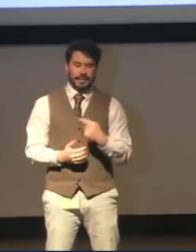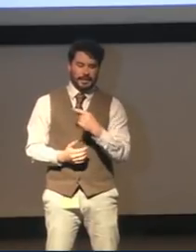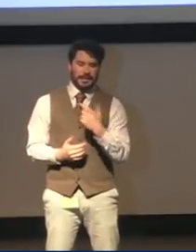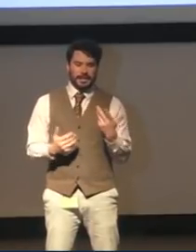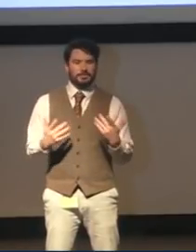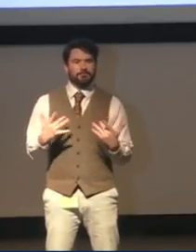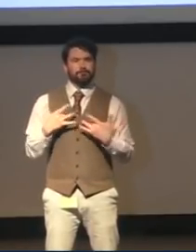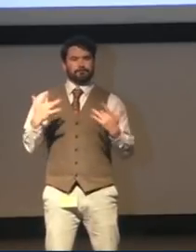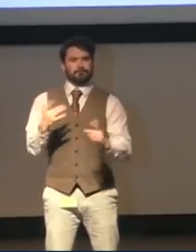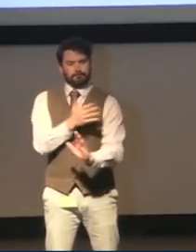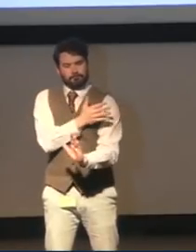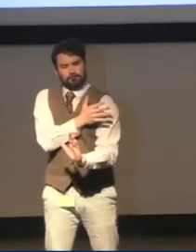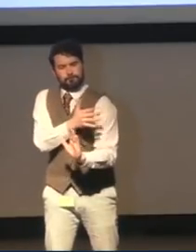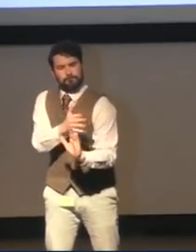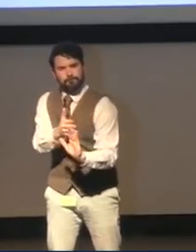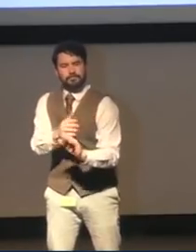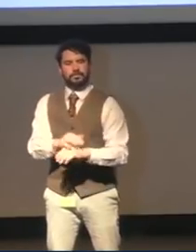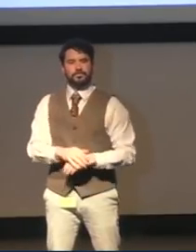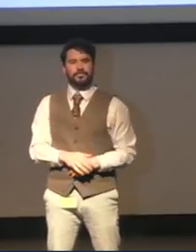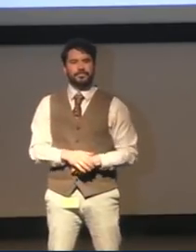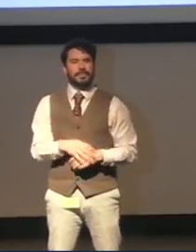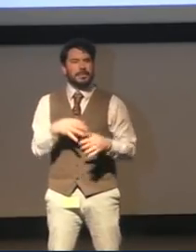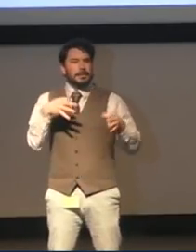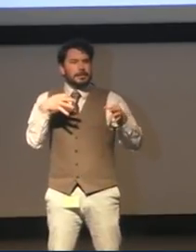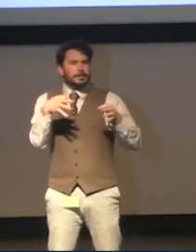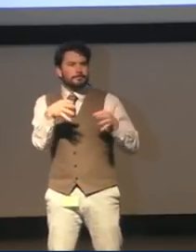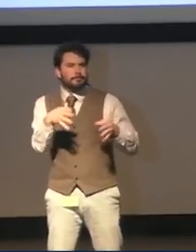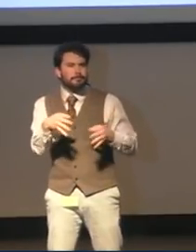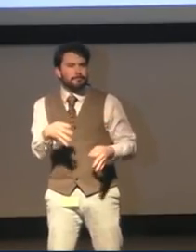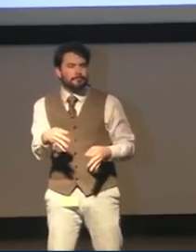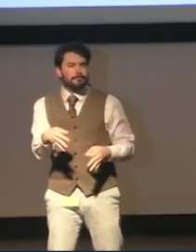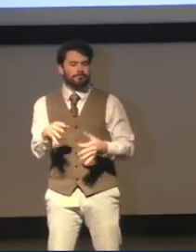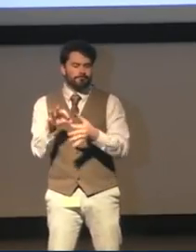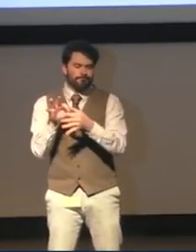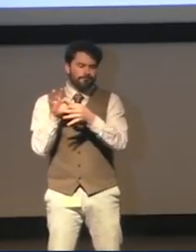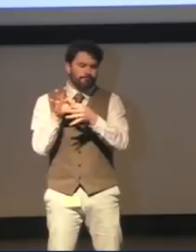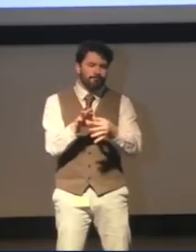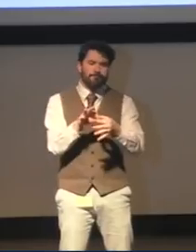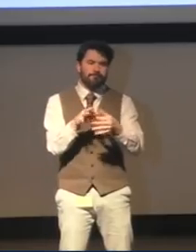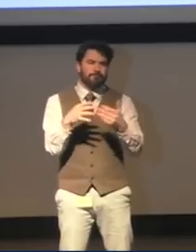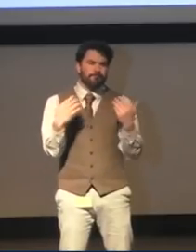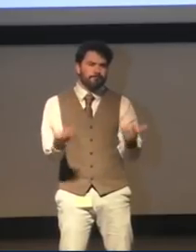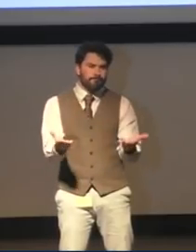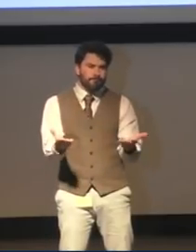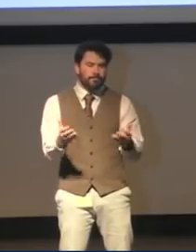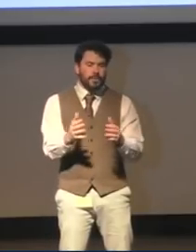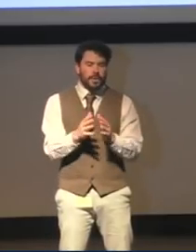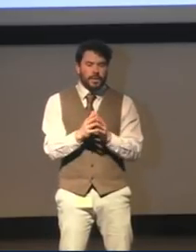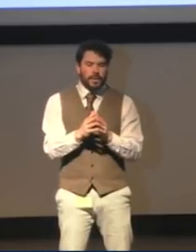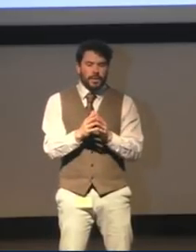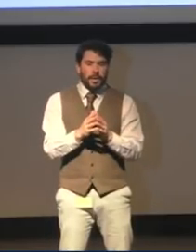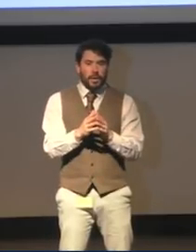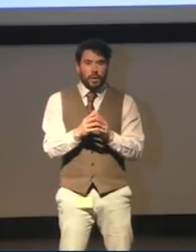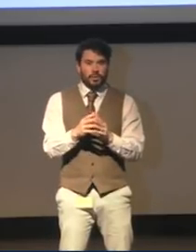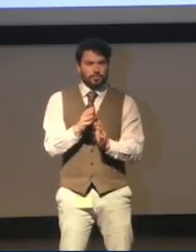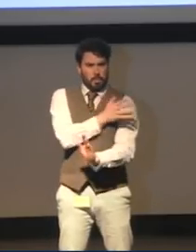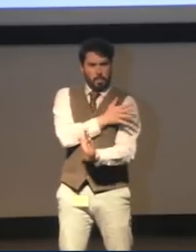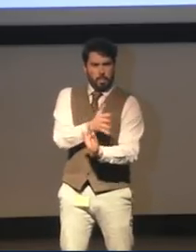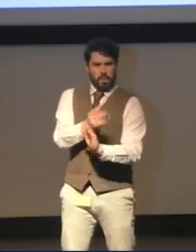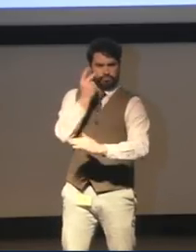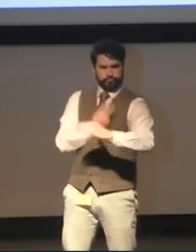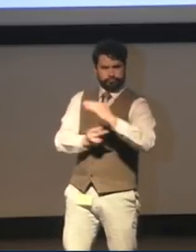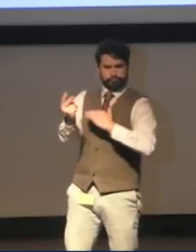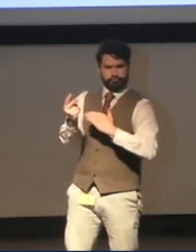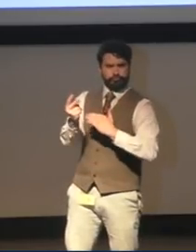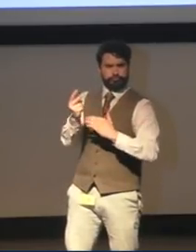where we stand and a little bit about where we stand related to our projections, what